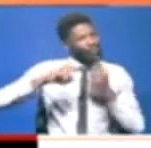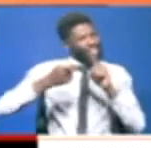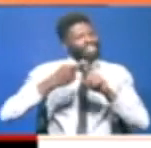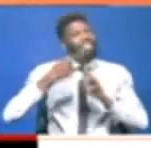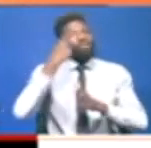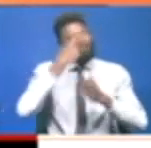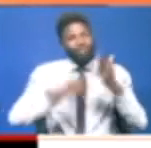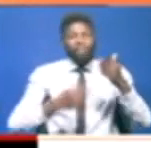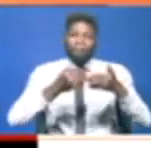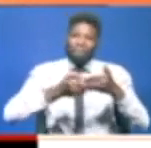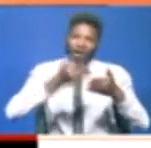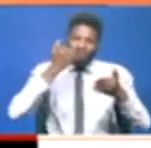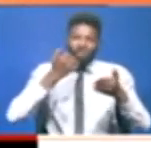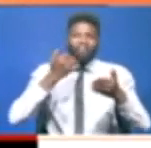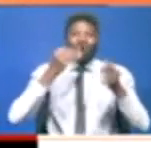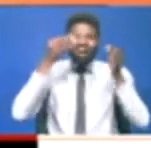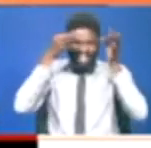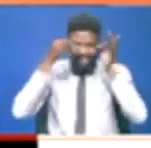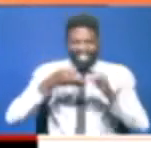going to join this pension scheme?